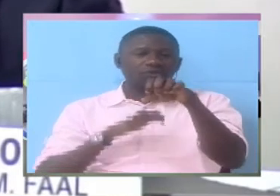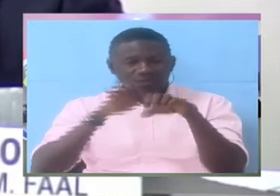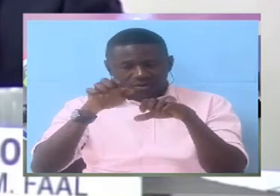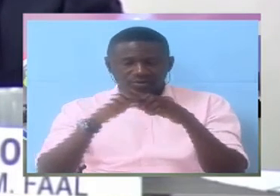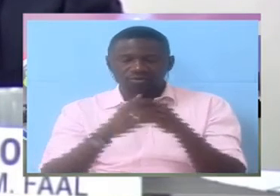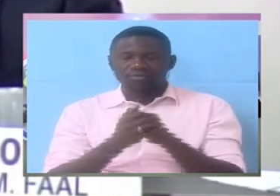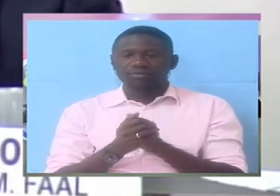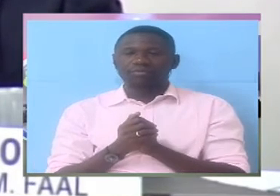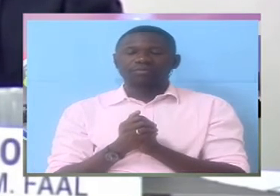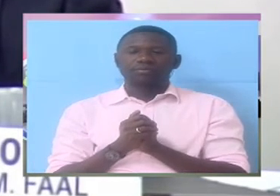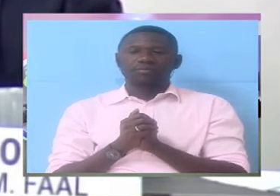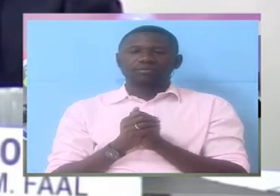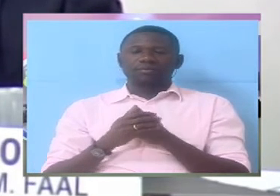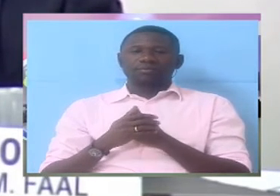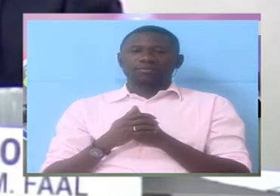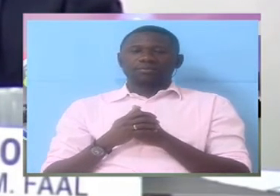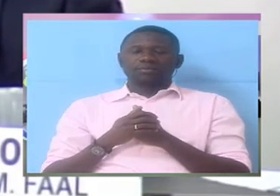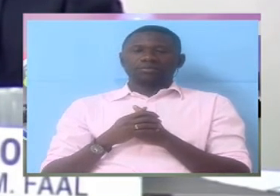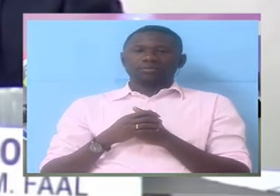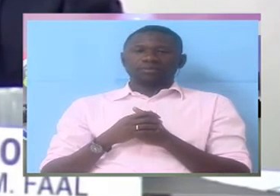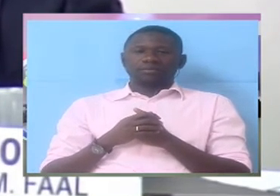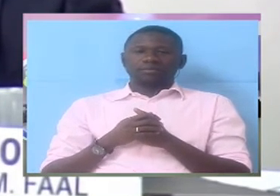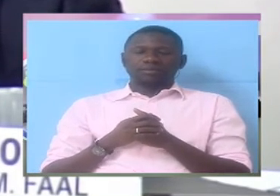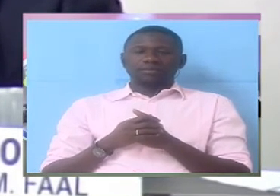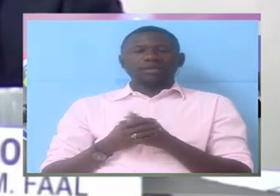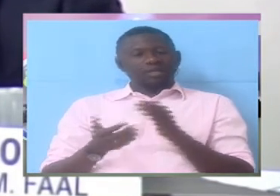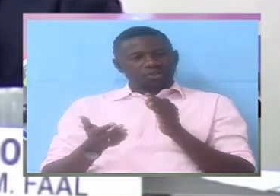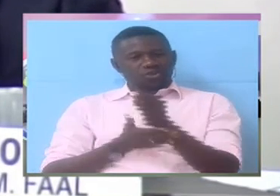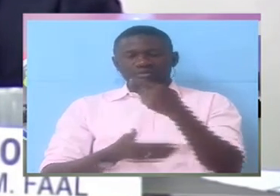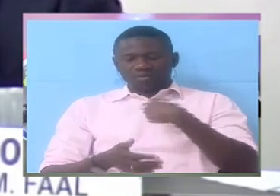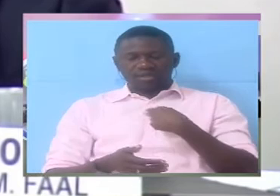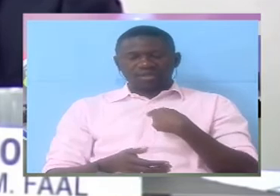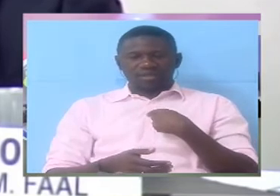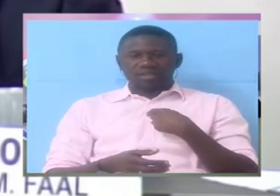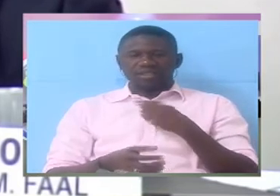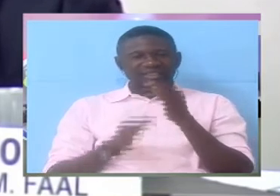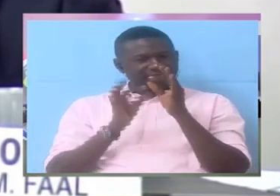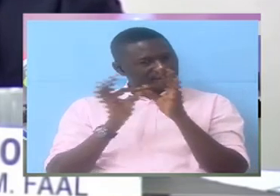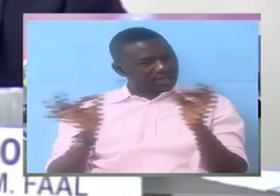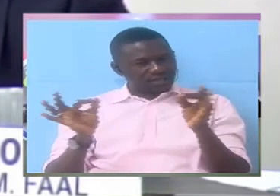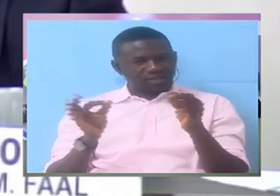Trust me, it is civilized to tell a person that you are lying when the person is lying.